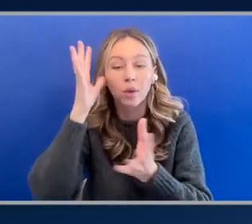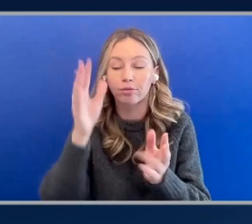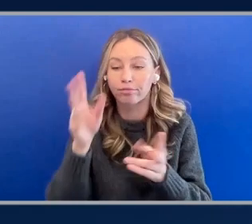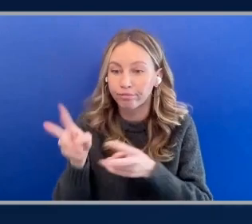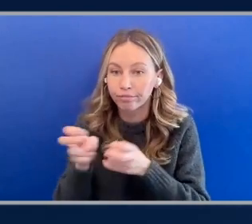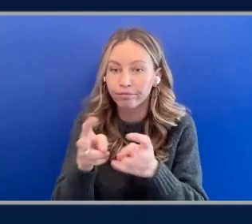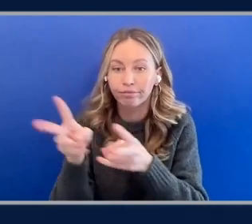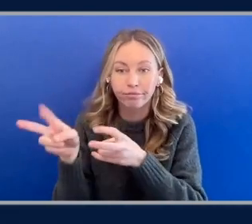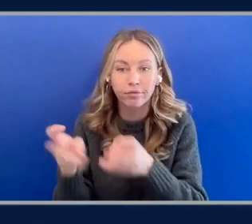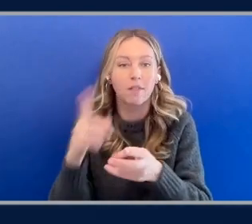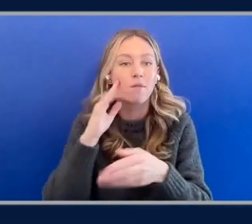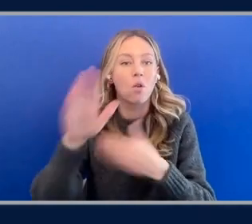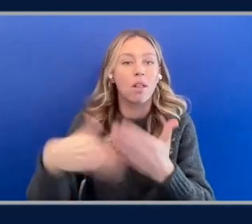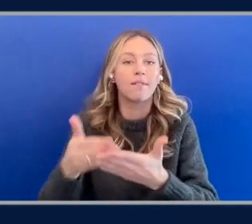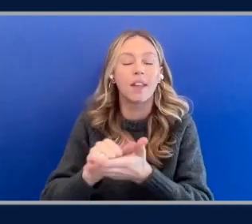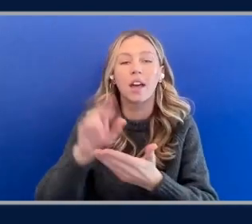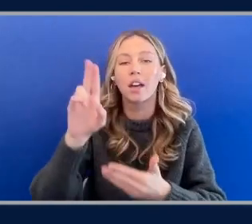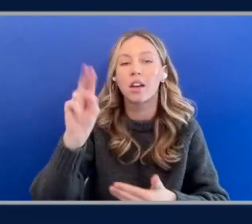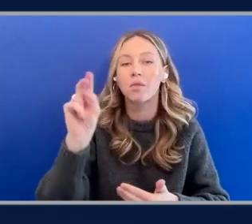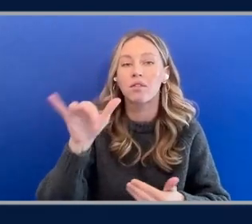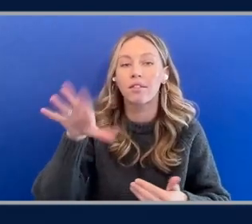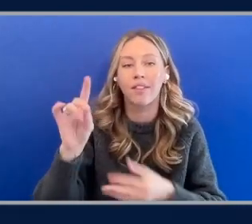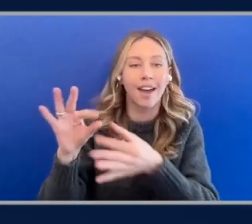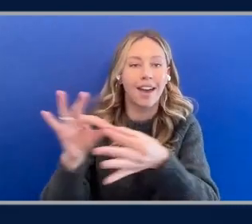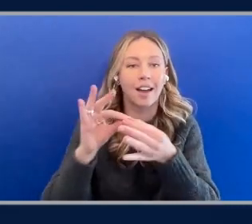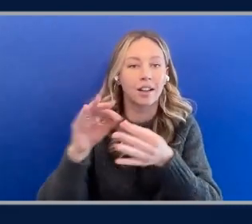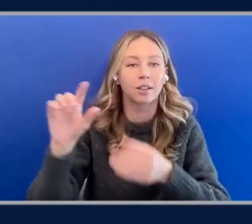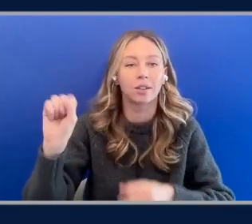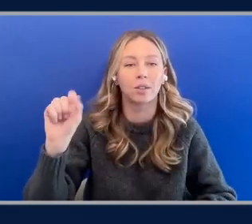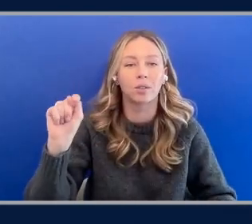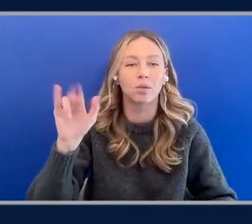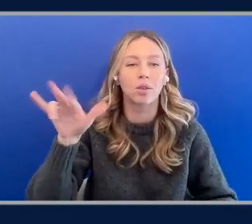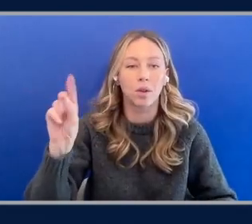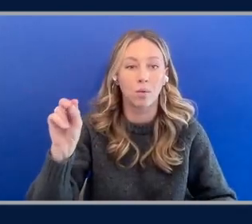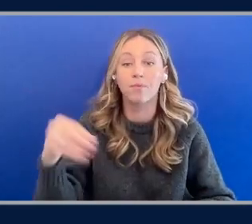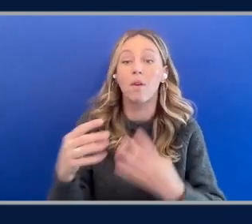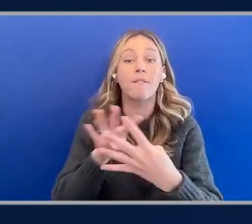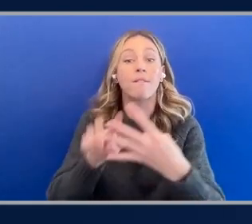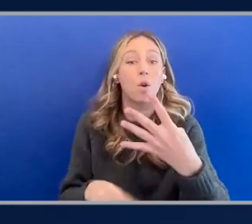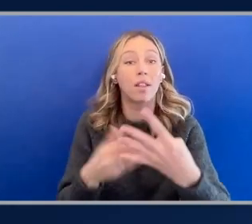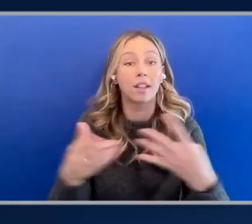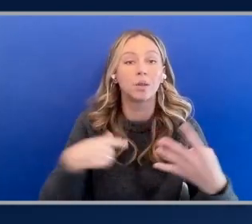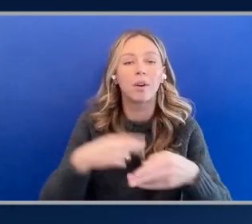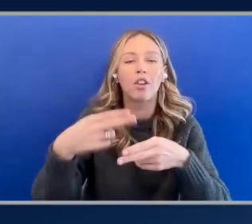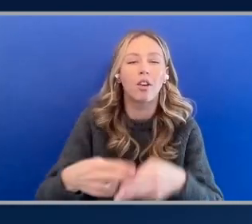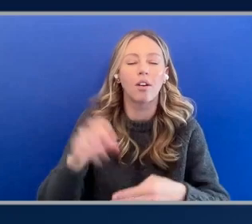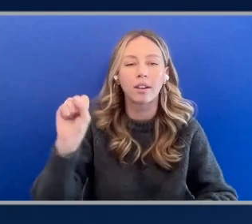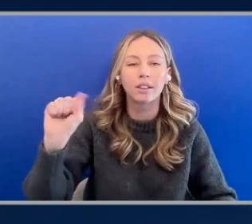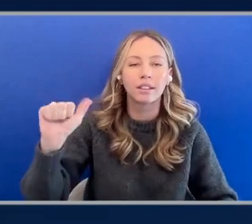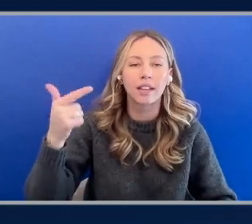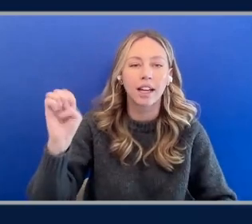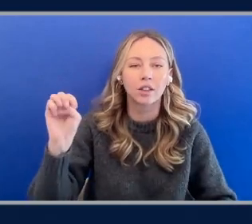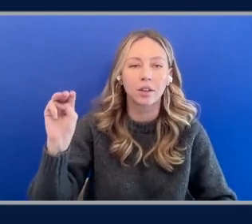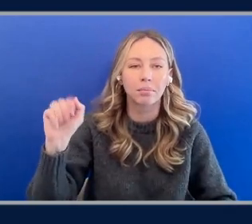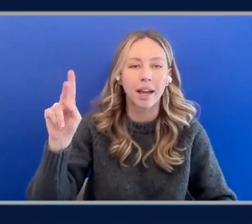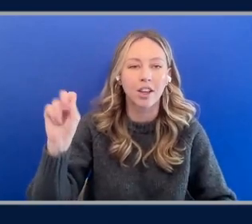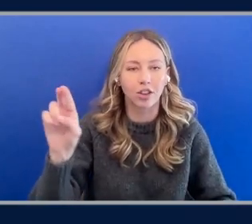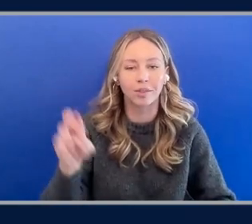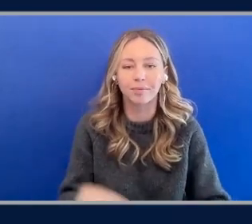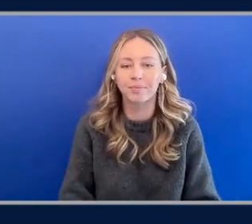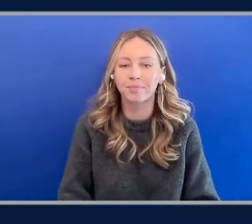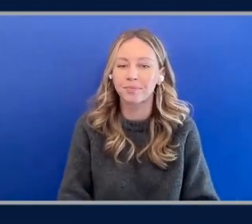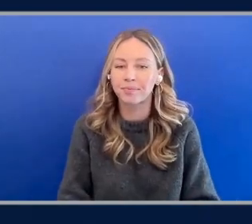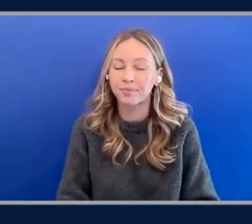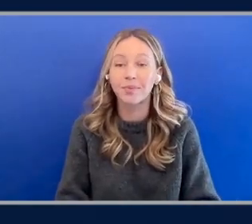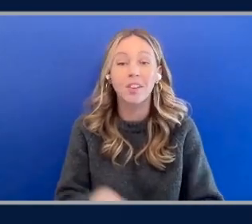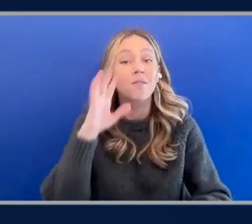your unified studio. And together, these 4 things are what we're calling the Amazon SageMaker, this unified platform. That's incredible. For